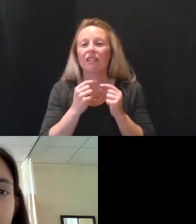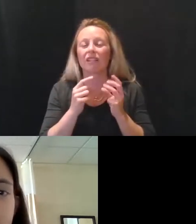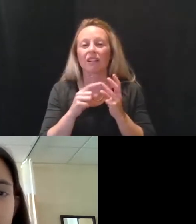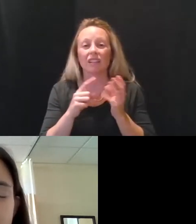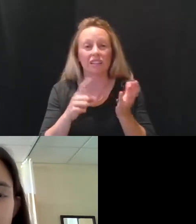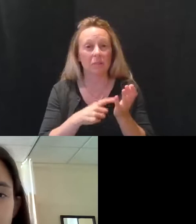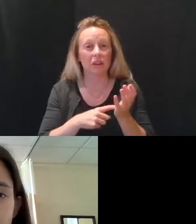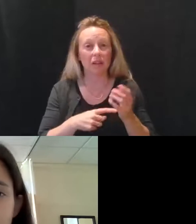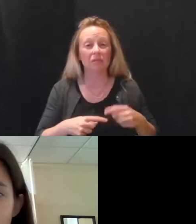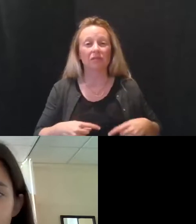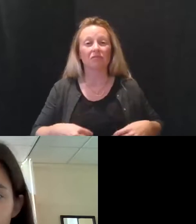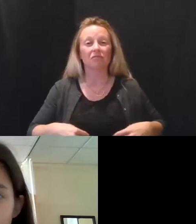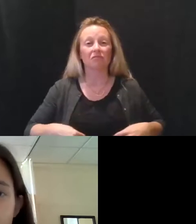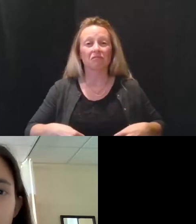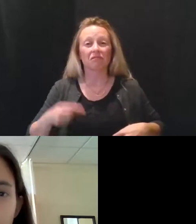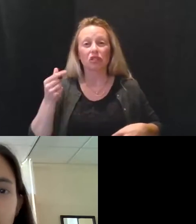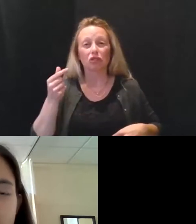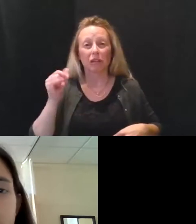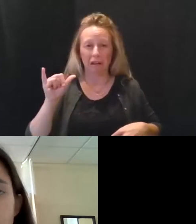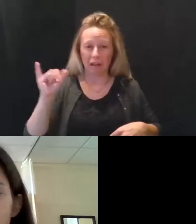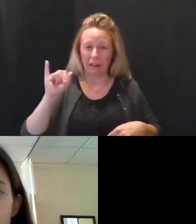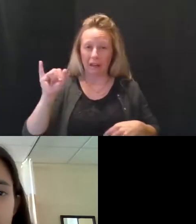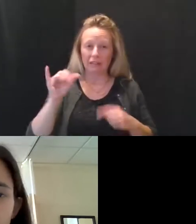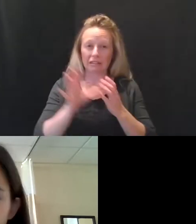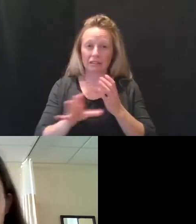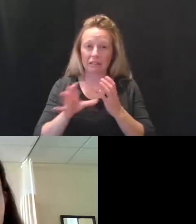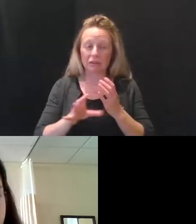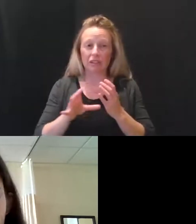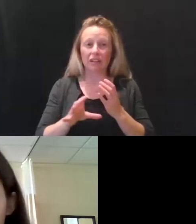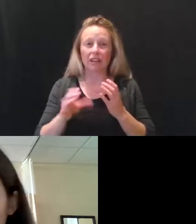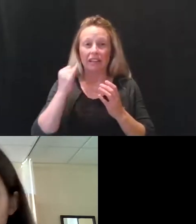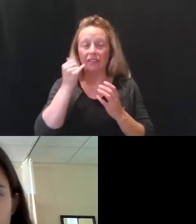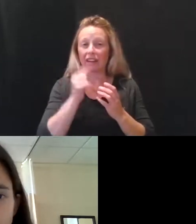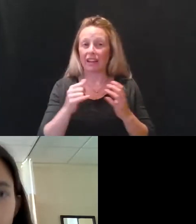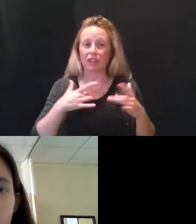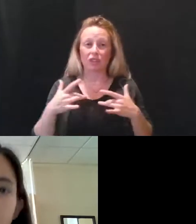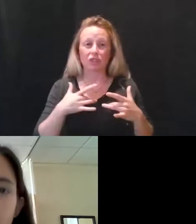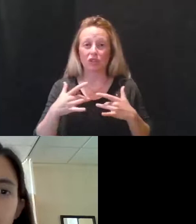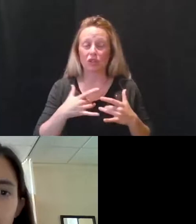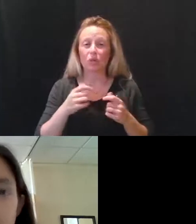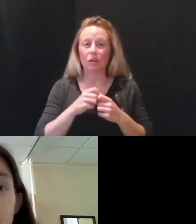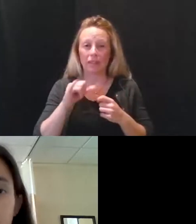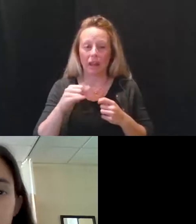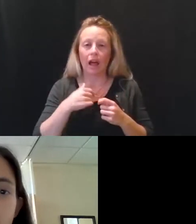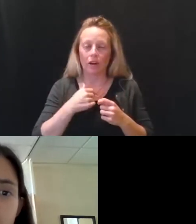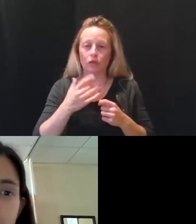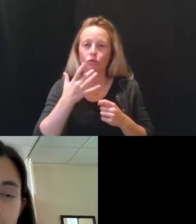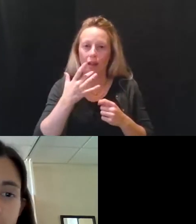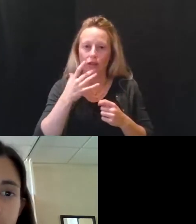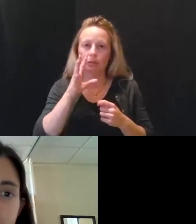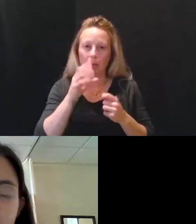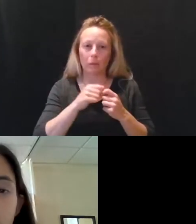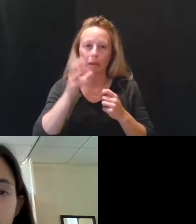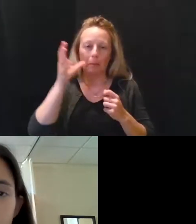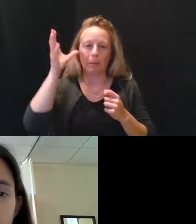GI symptoms such as diarrhea as well. So if there's any concern anywhere along that spectrum, we would much rather speak to a parent